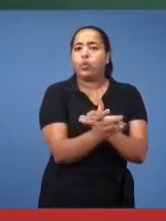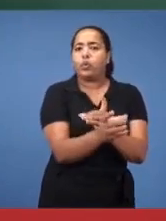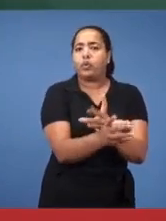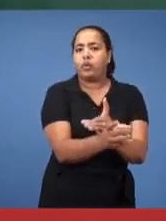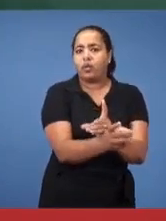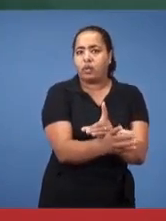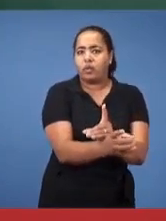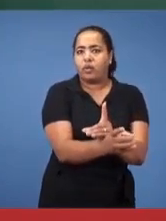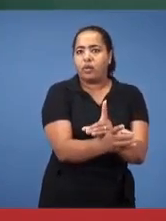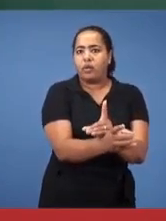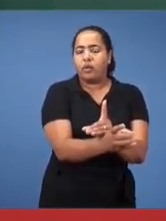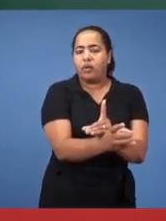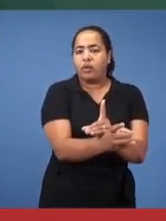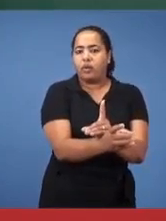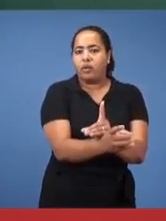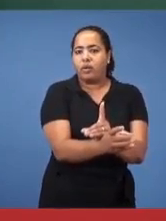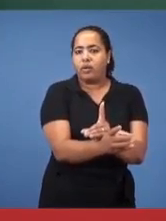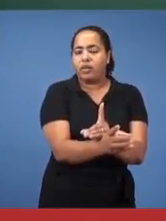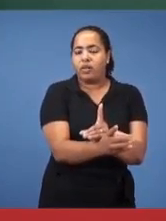four doctrines